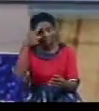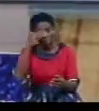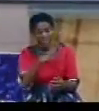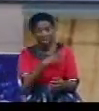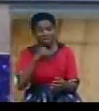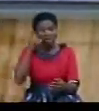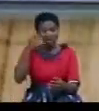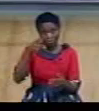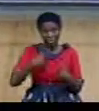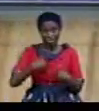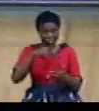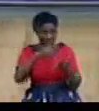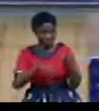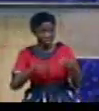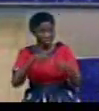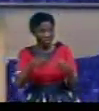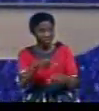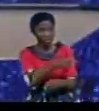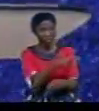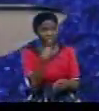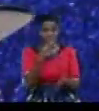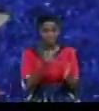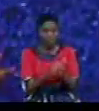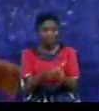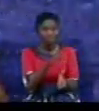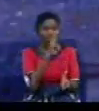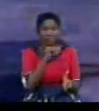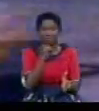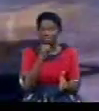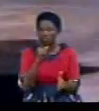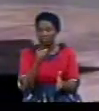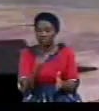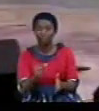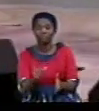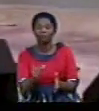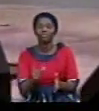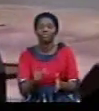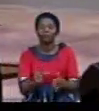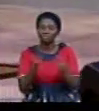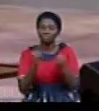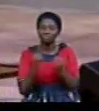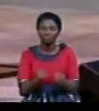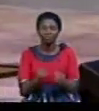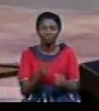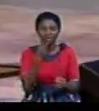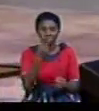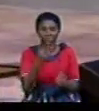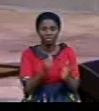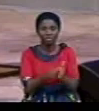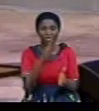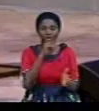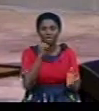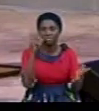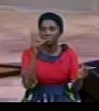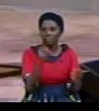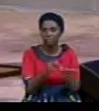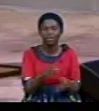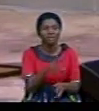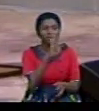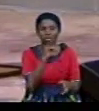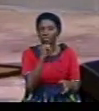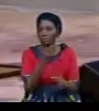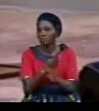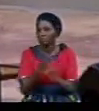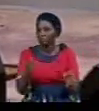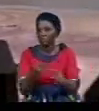read about them and your seeing their deficiencies should see their iniquities you've seen their seeds they could not be free from